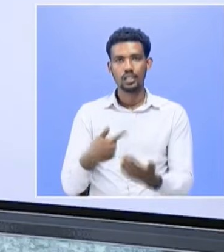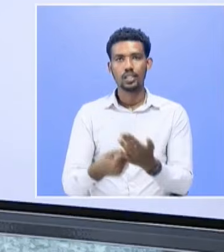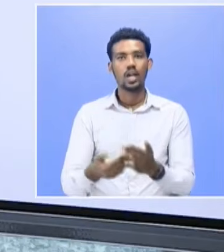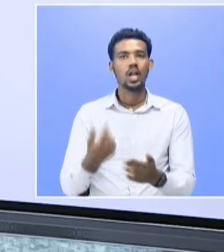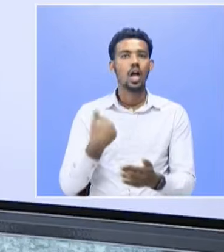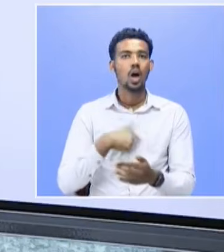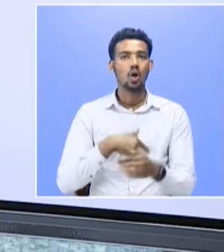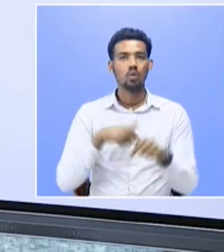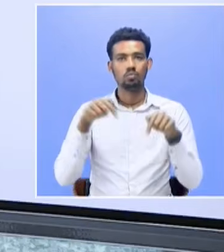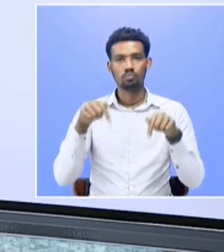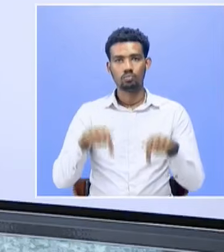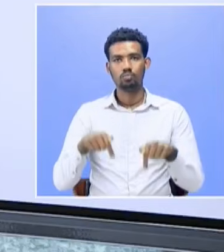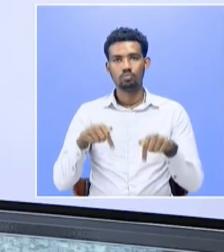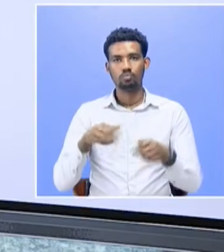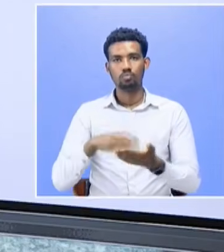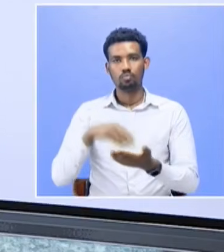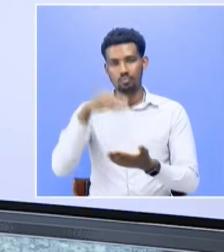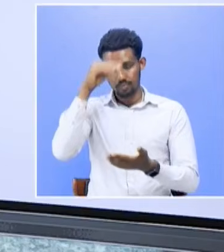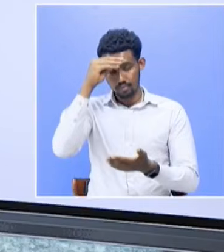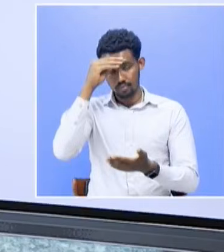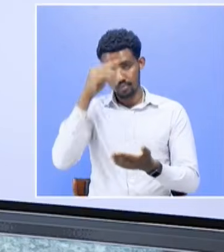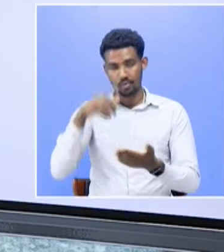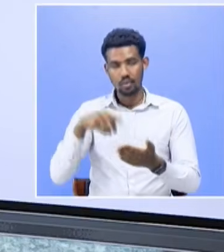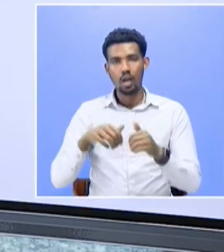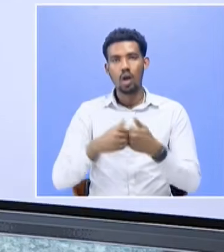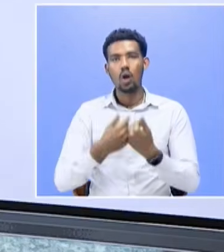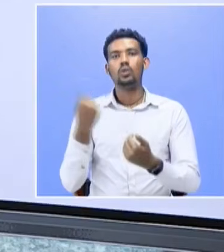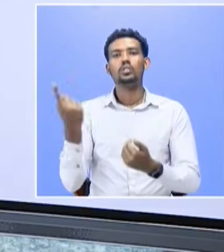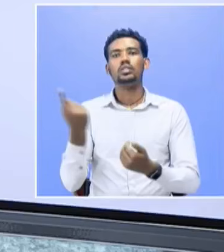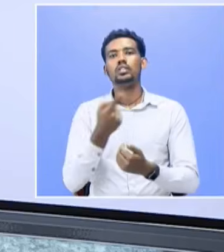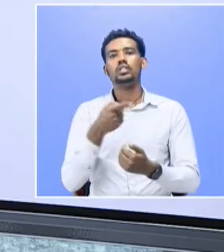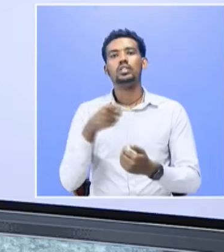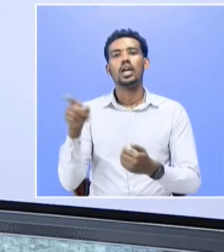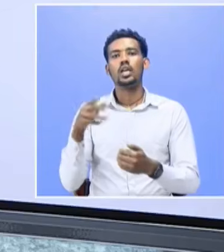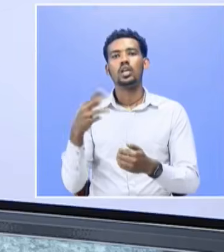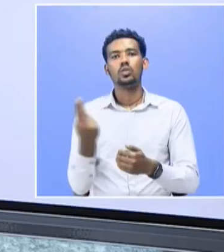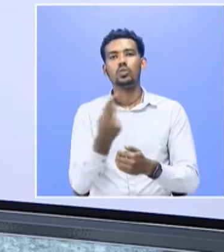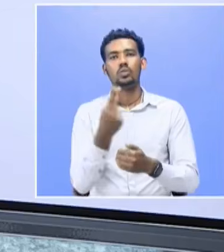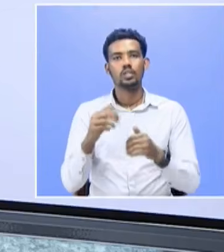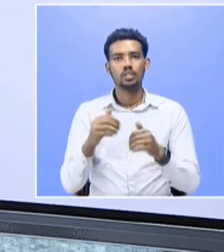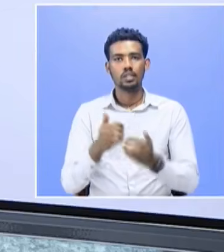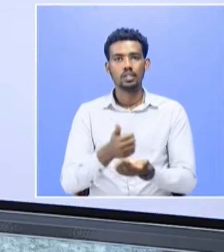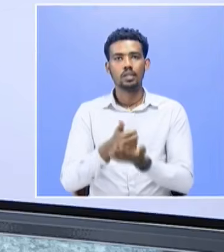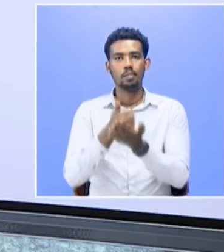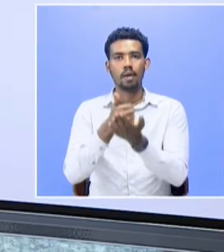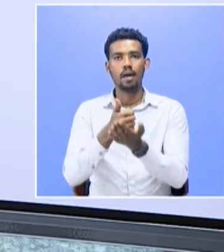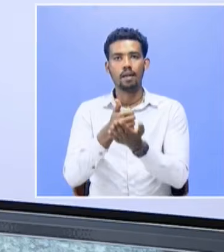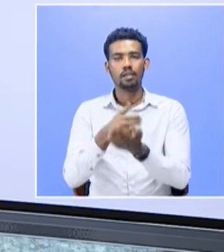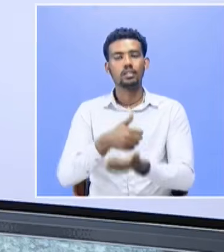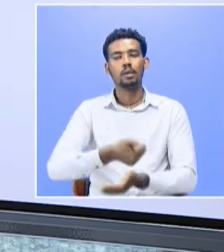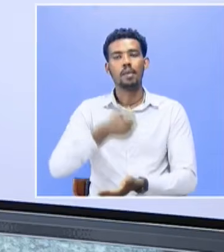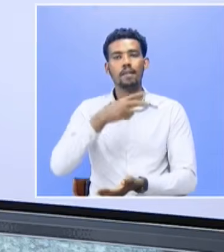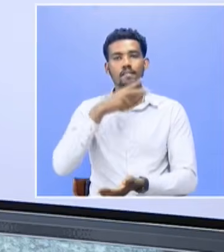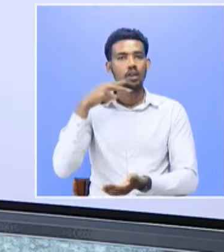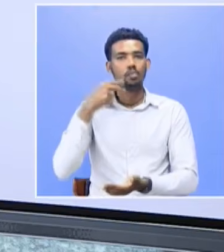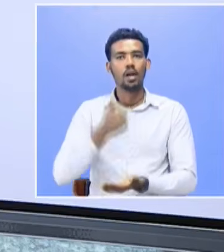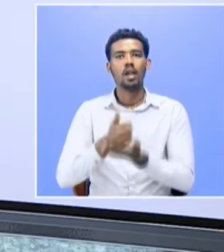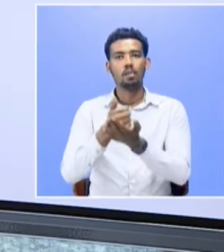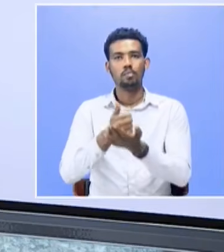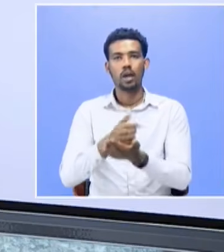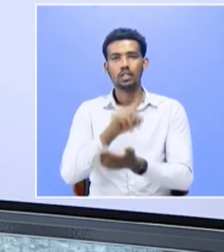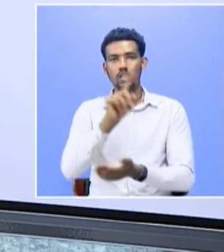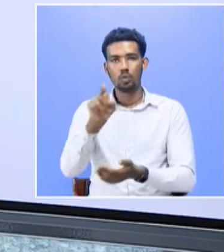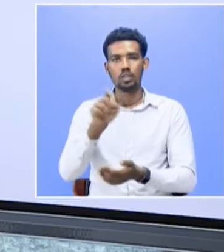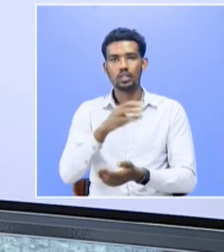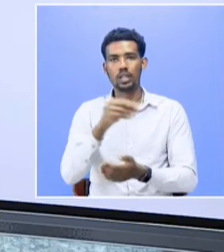previous lesson, that how we can use with the main verb as a question, as a negative form,